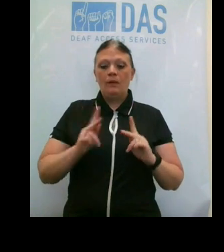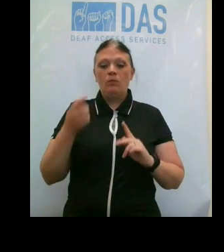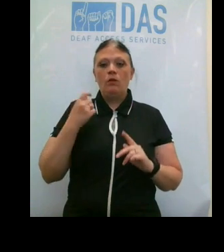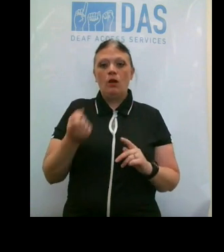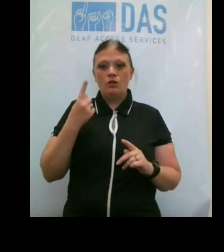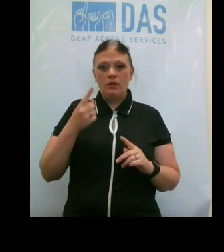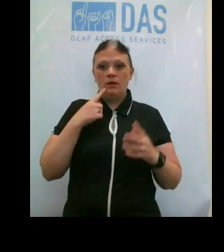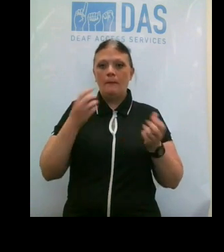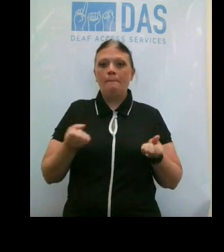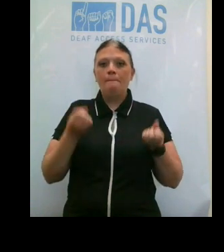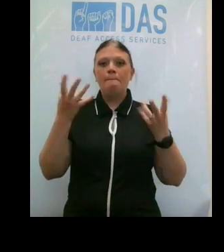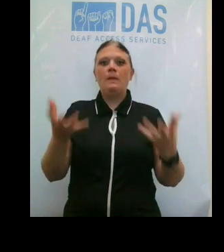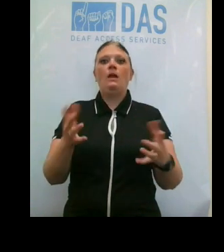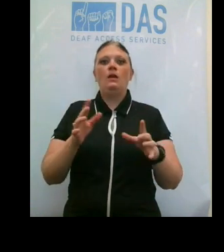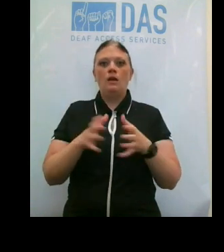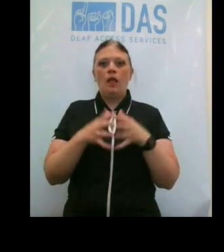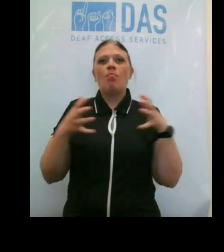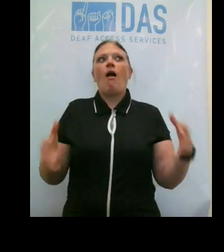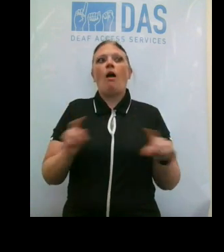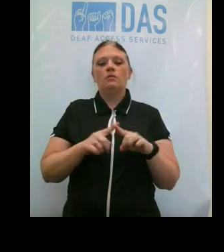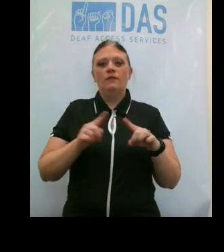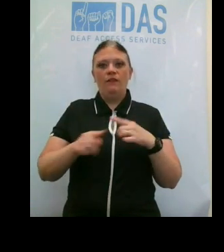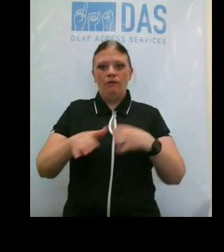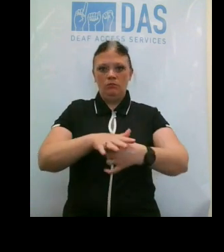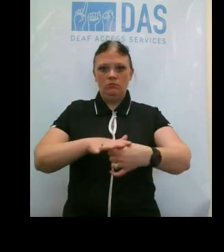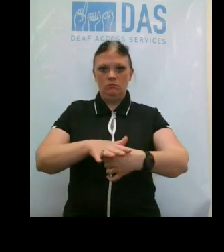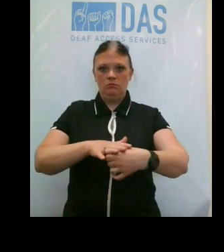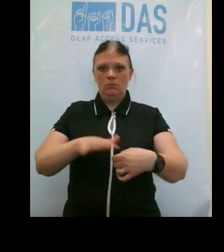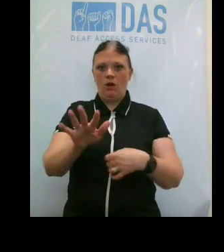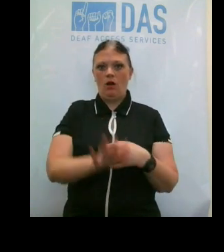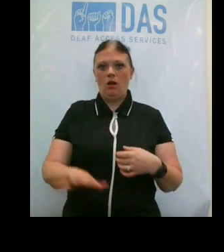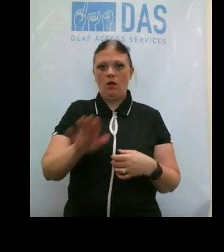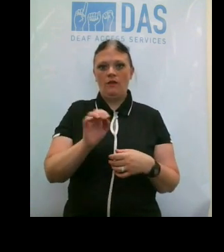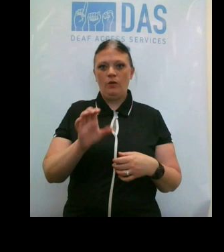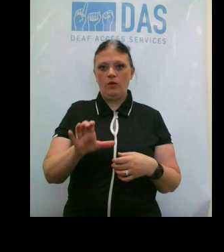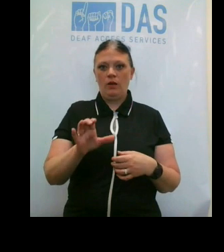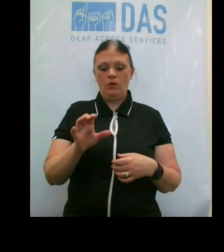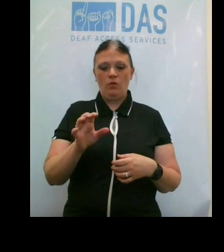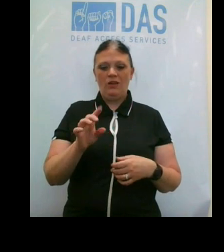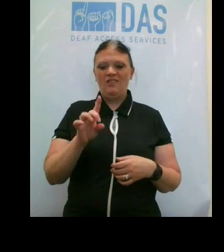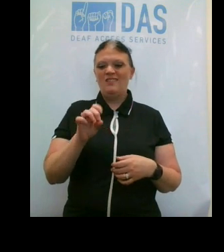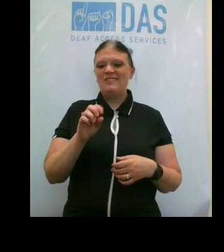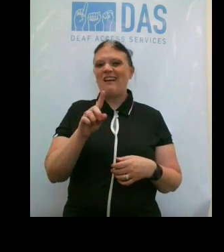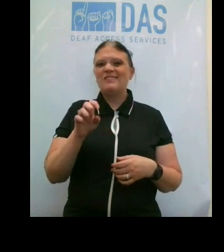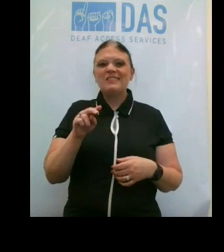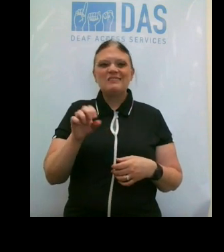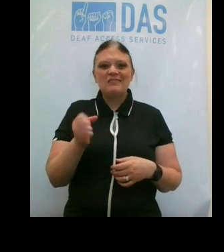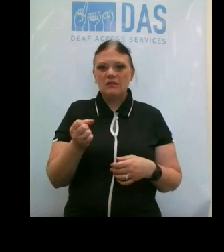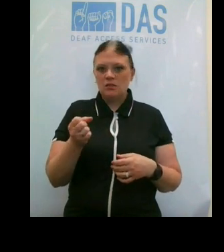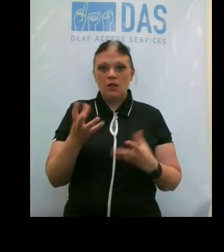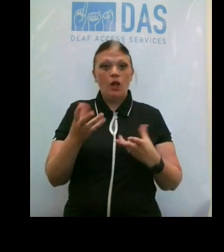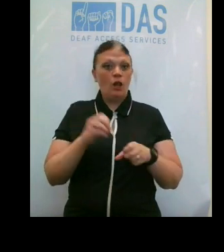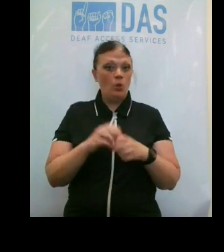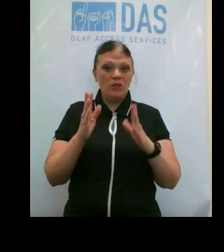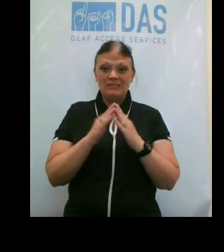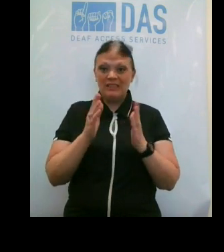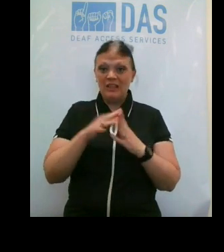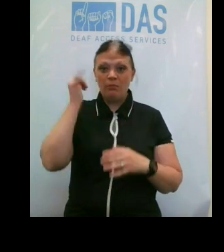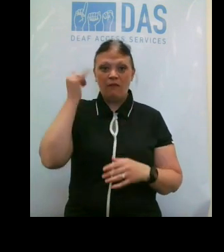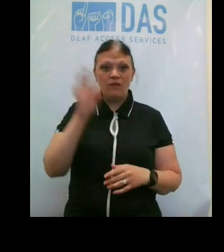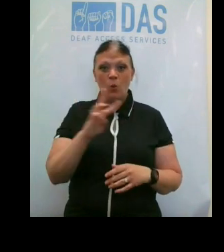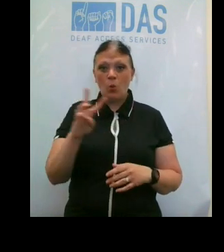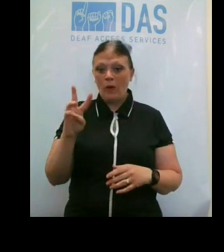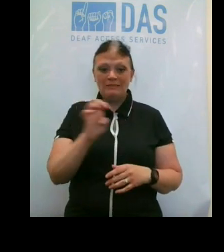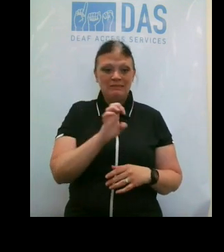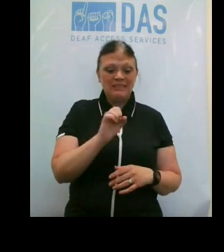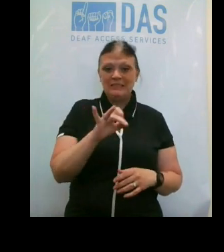there are lots of locations across Erie County, dozens of them right now, including in the city of Buffalo, on the west side and